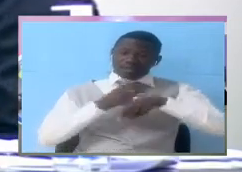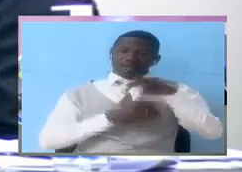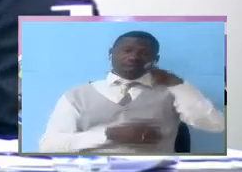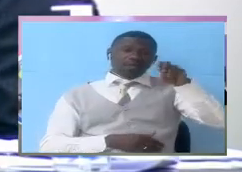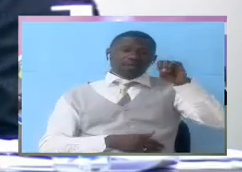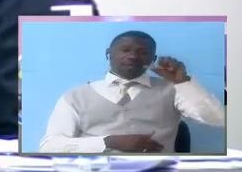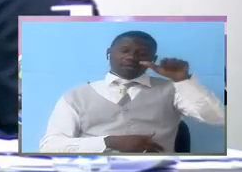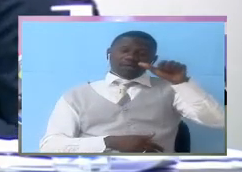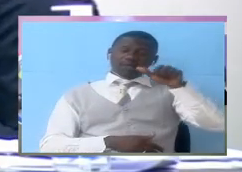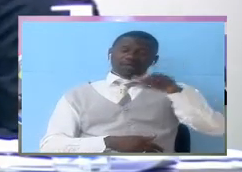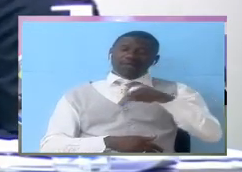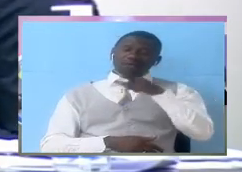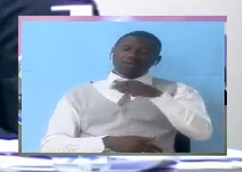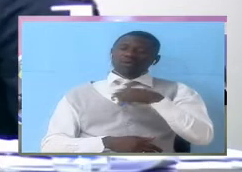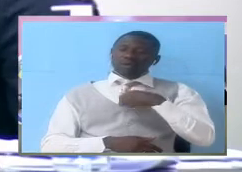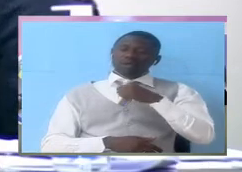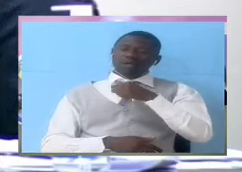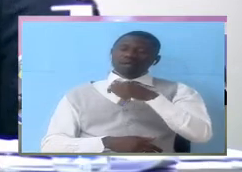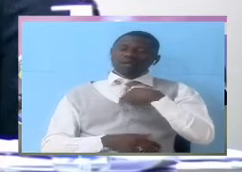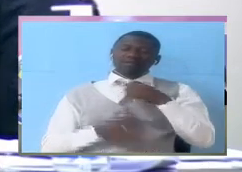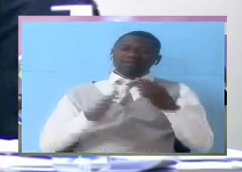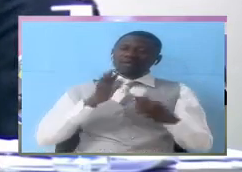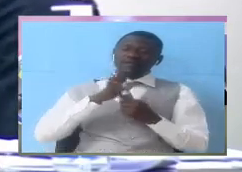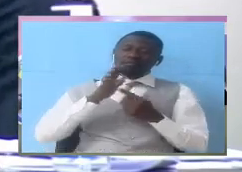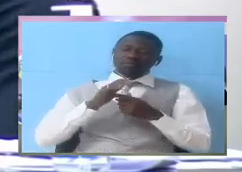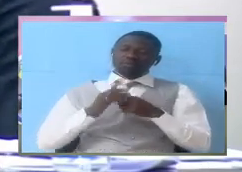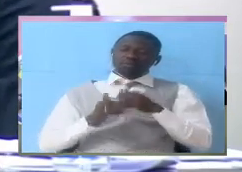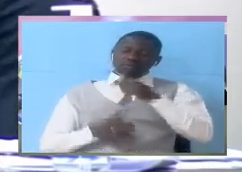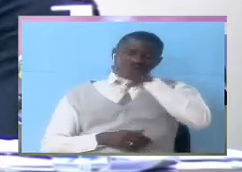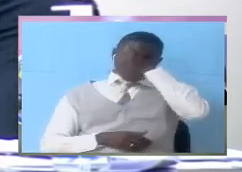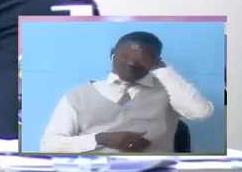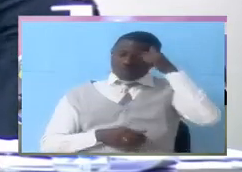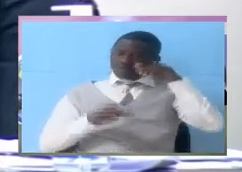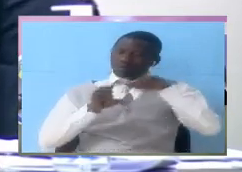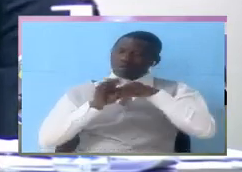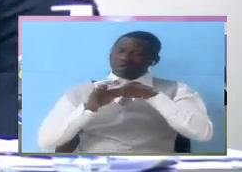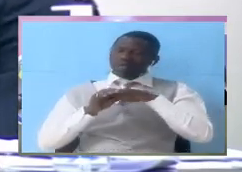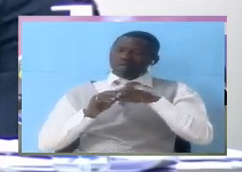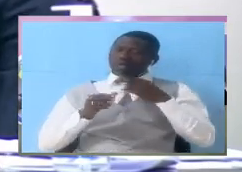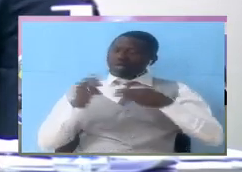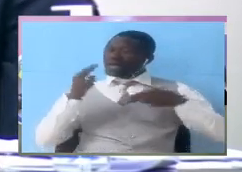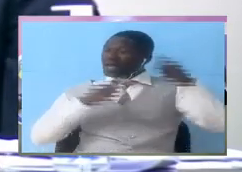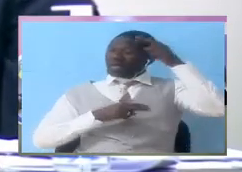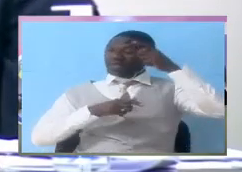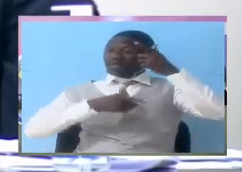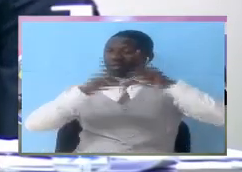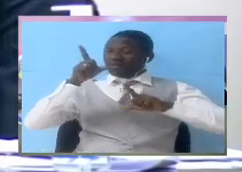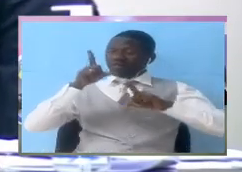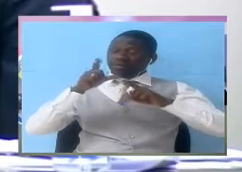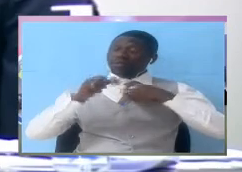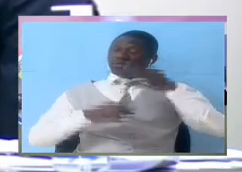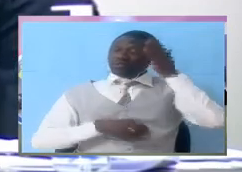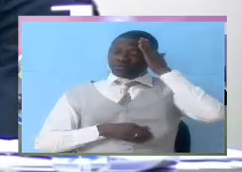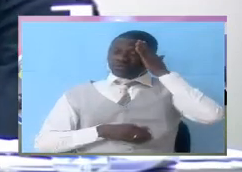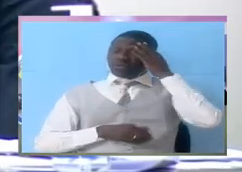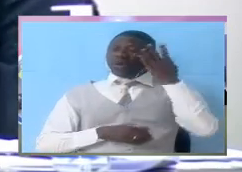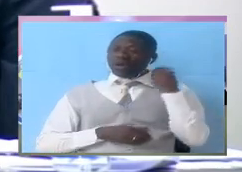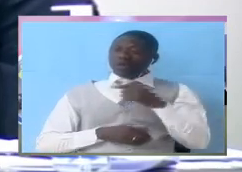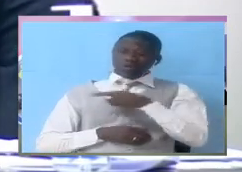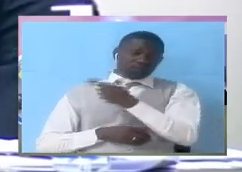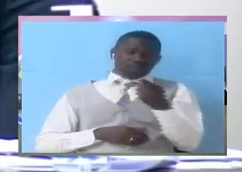a seasoned civil servant at the highest levels. You knew the system. You knew how these things would